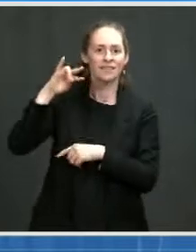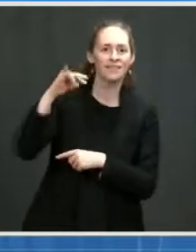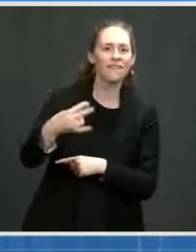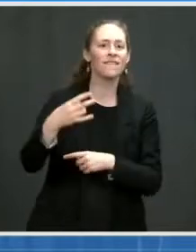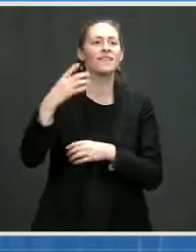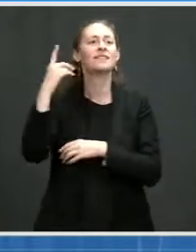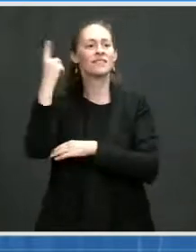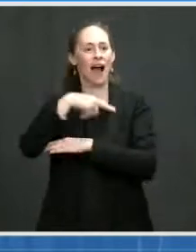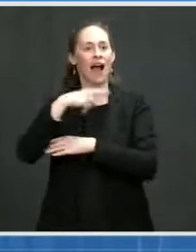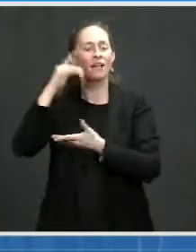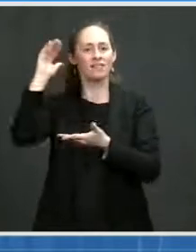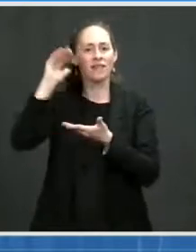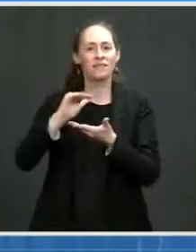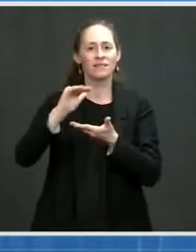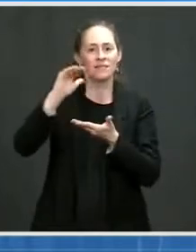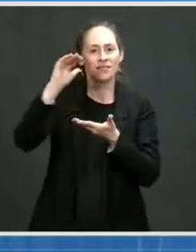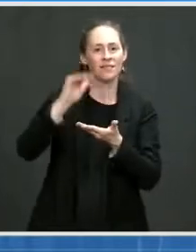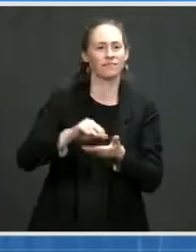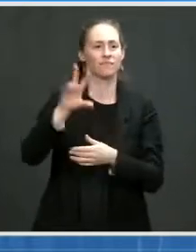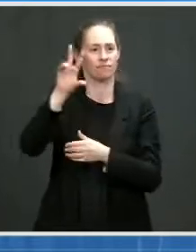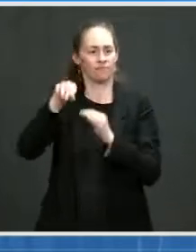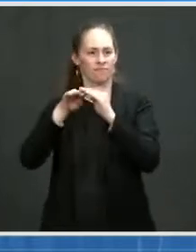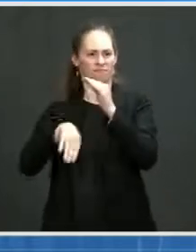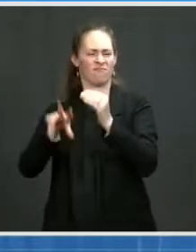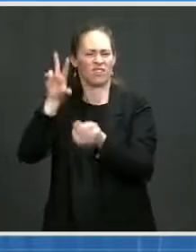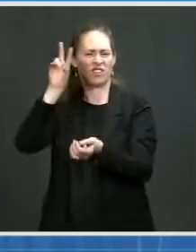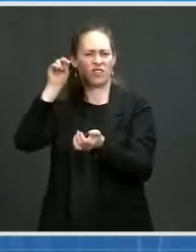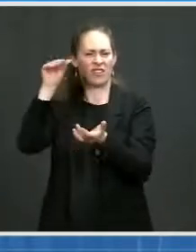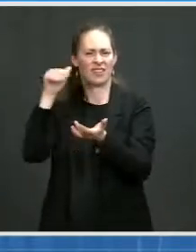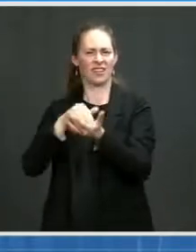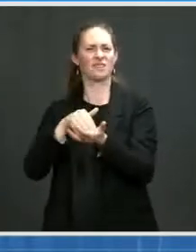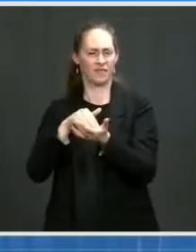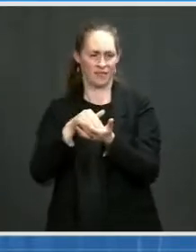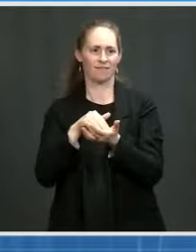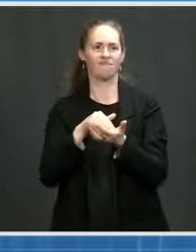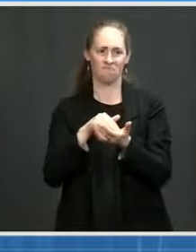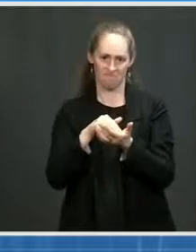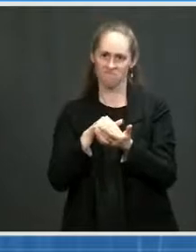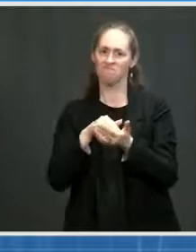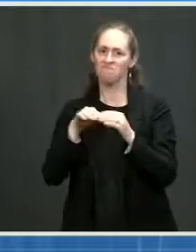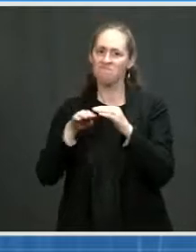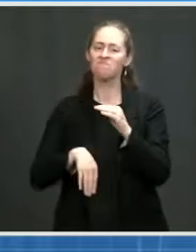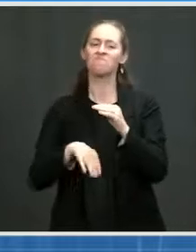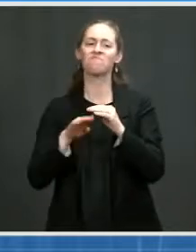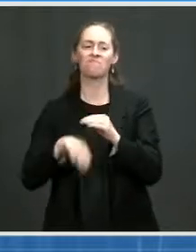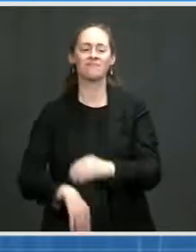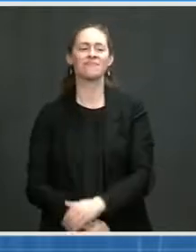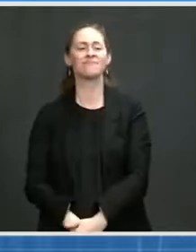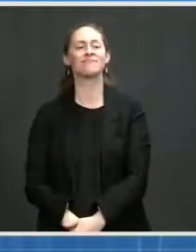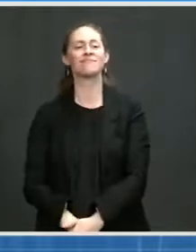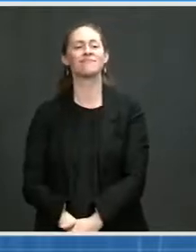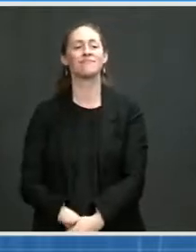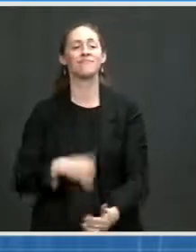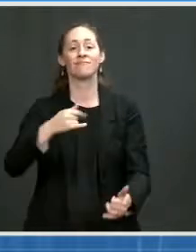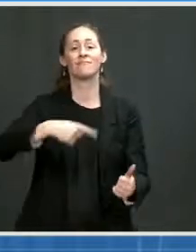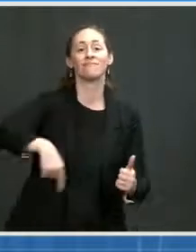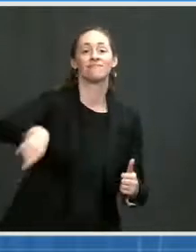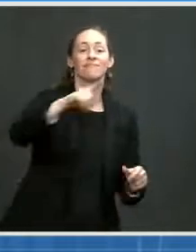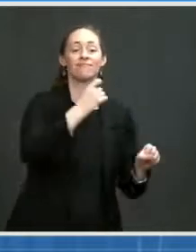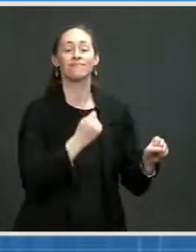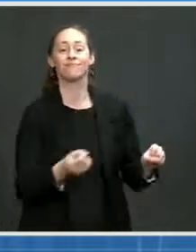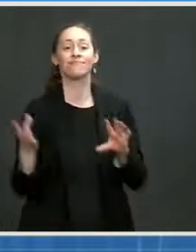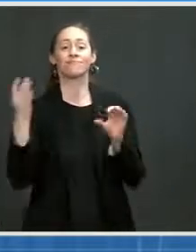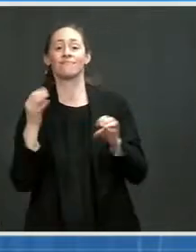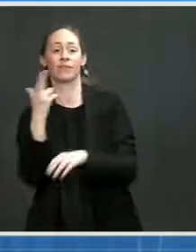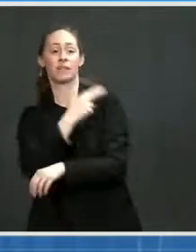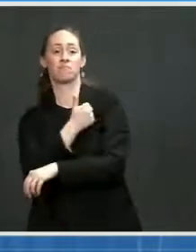day. The 7-day average of hospital admissions is 3,080, a decrease of almost 17% from the